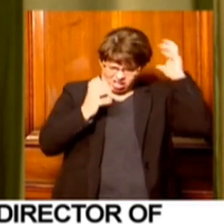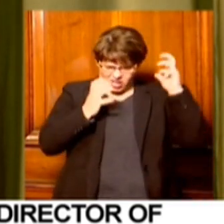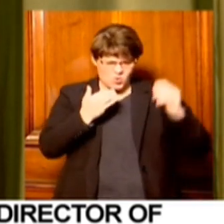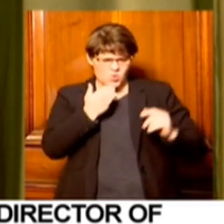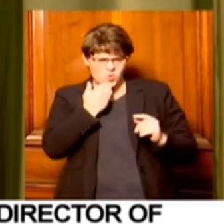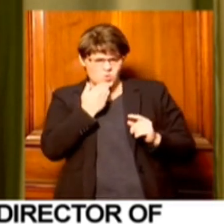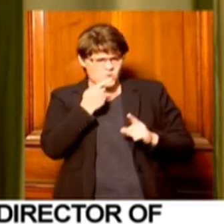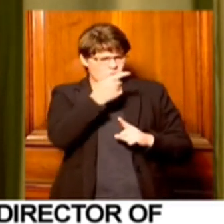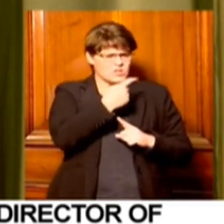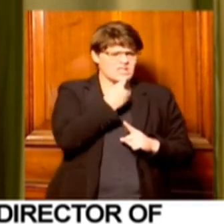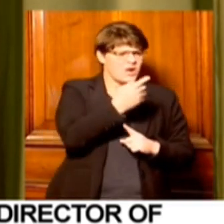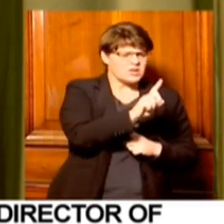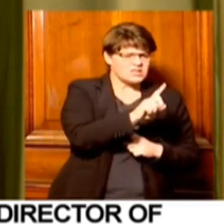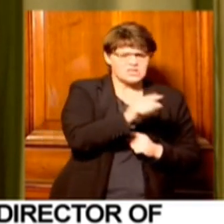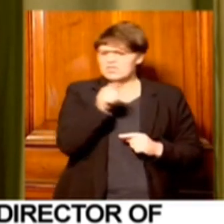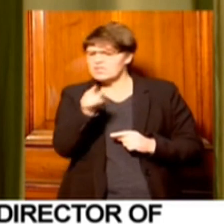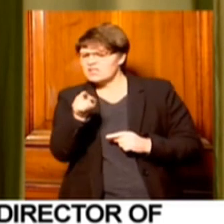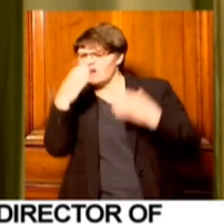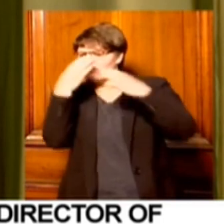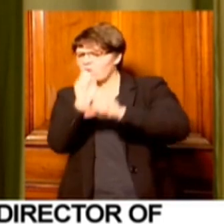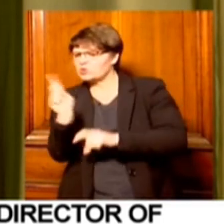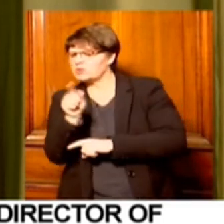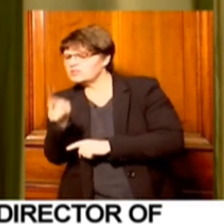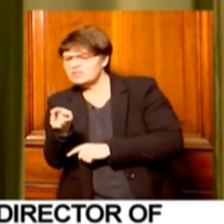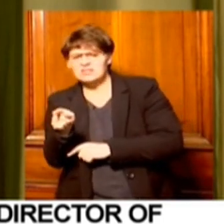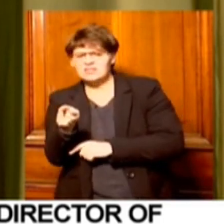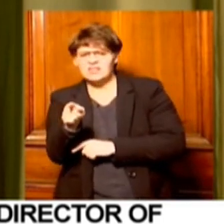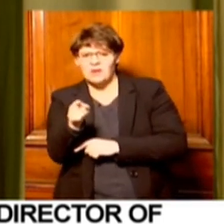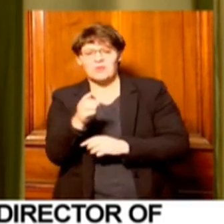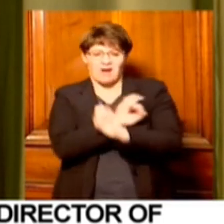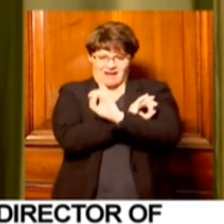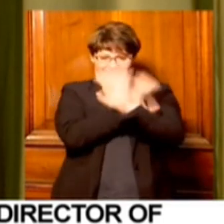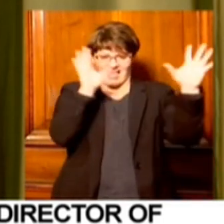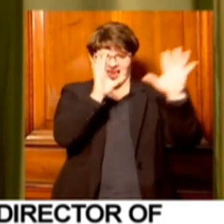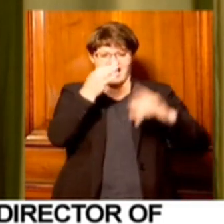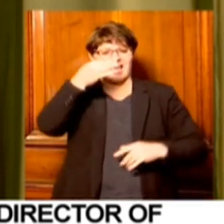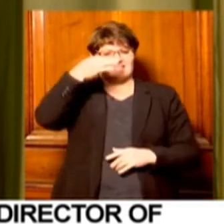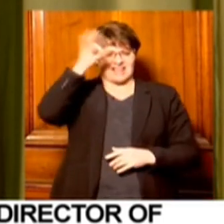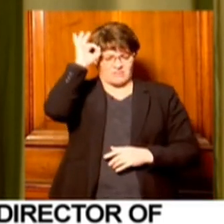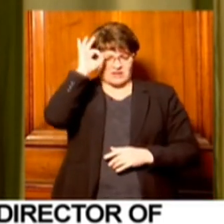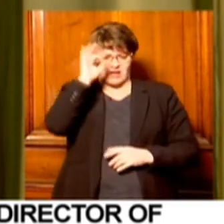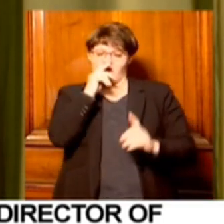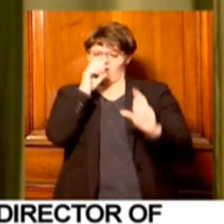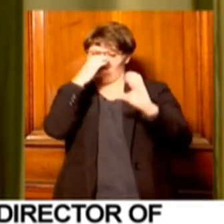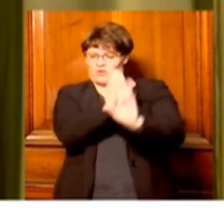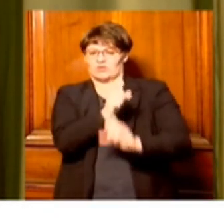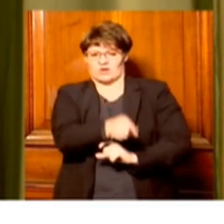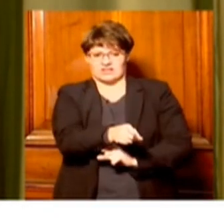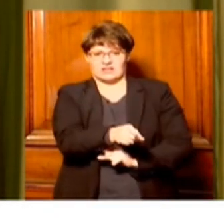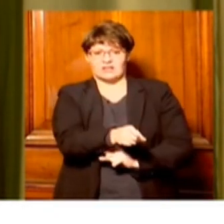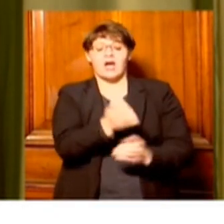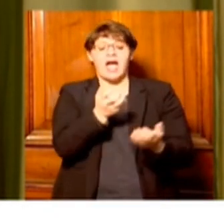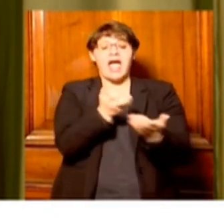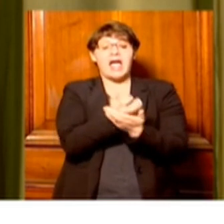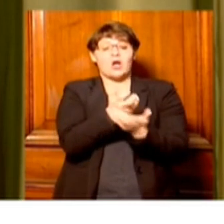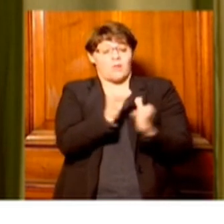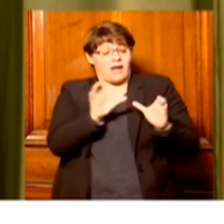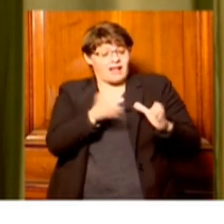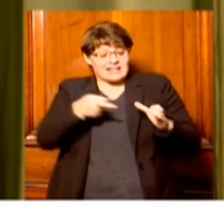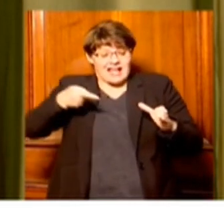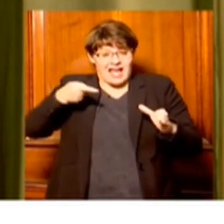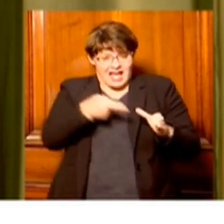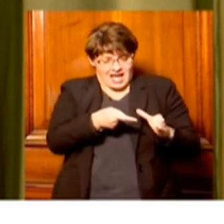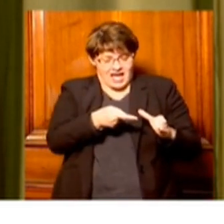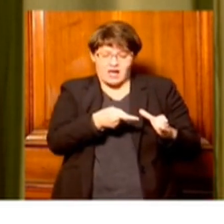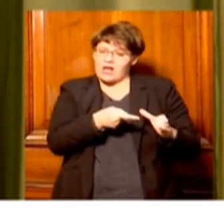know what has been the focus of government. We have then decided that in this economic cluster,